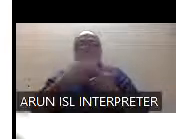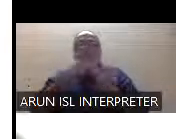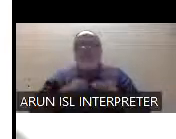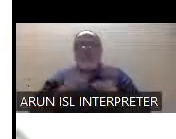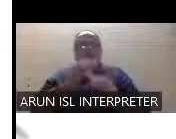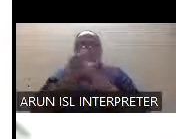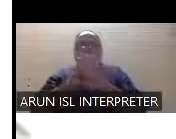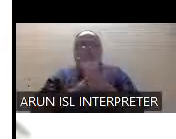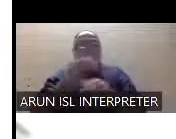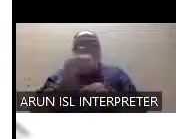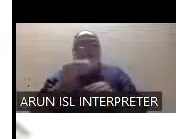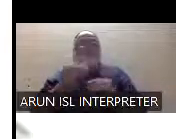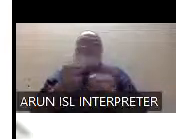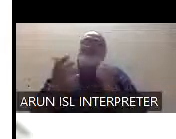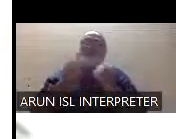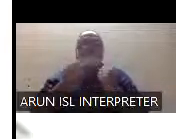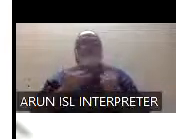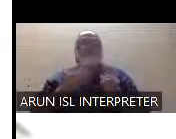Yeah.